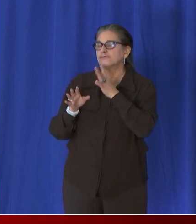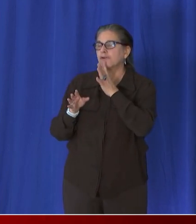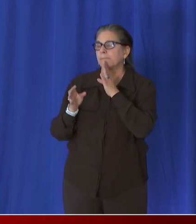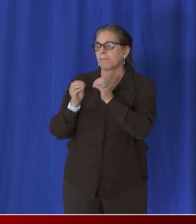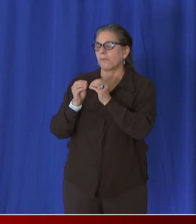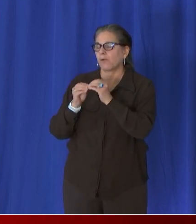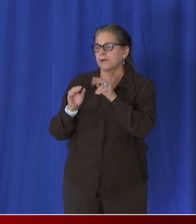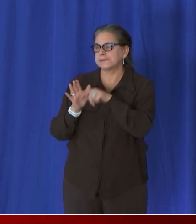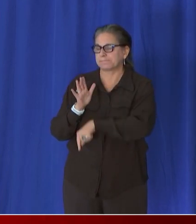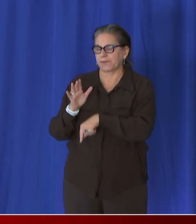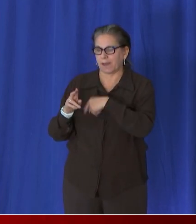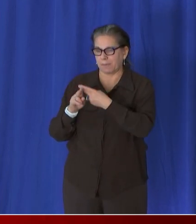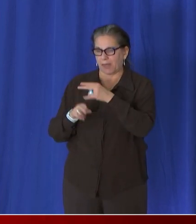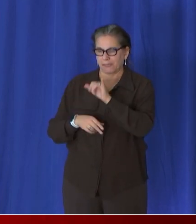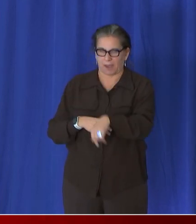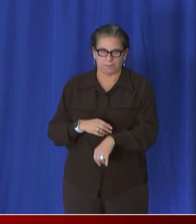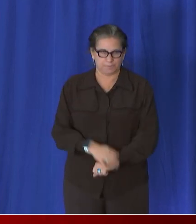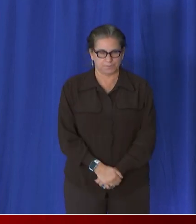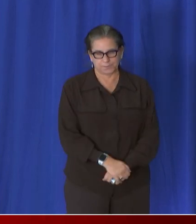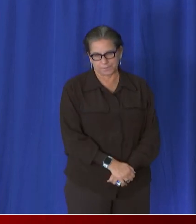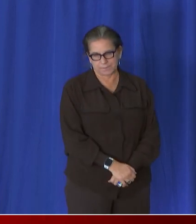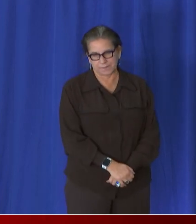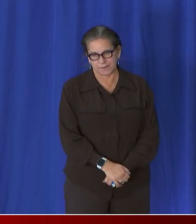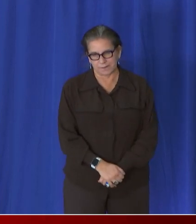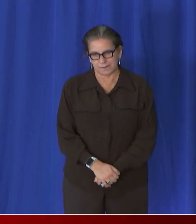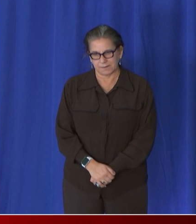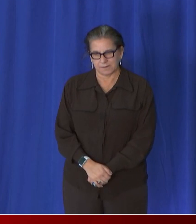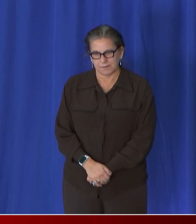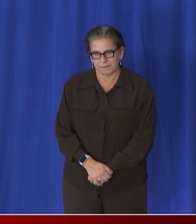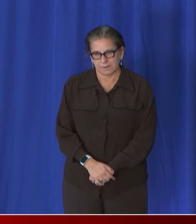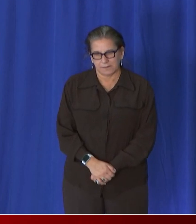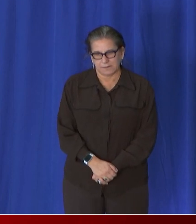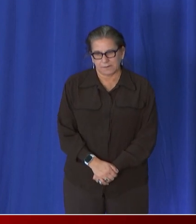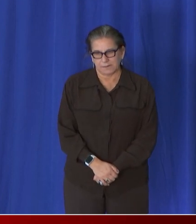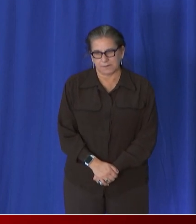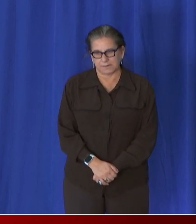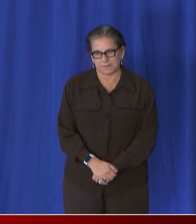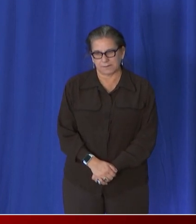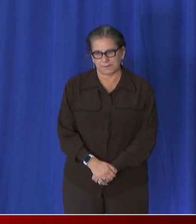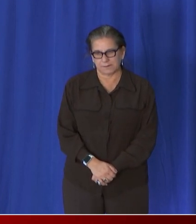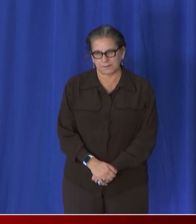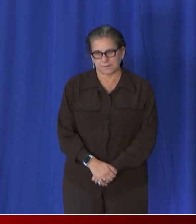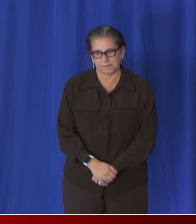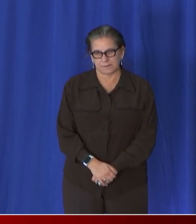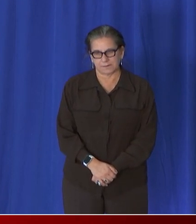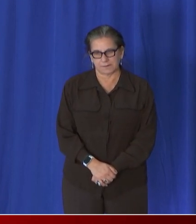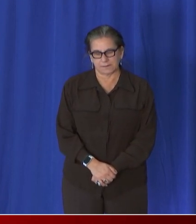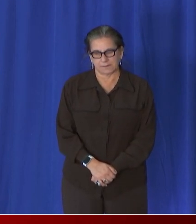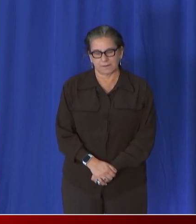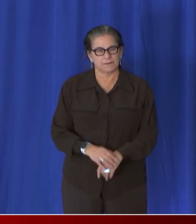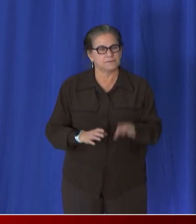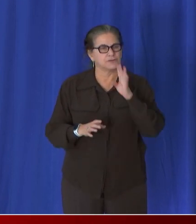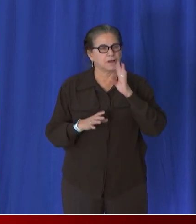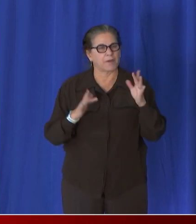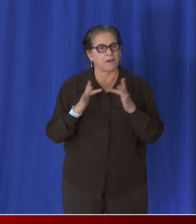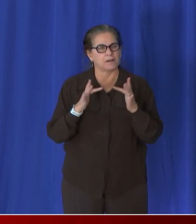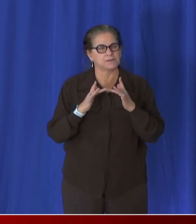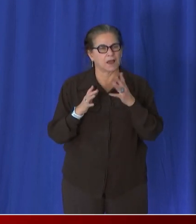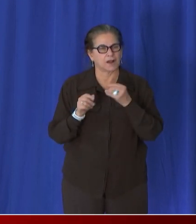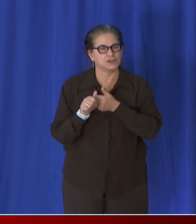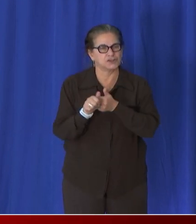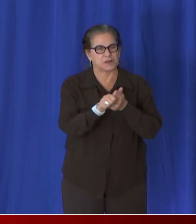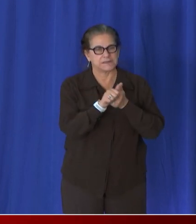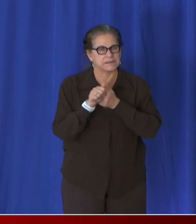Can contact tracing app. I guess it's not an app or technology via phone. Is that working properly